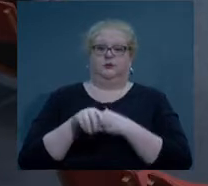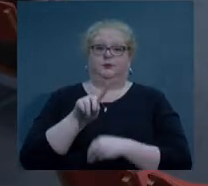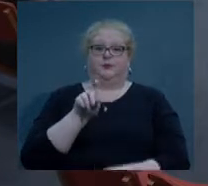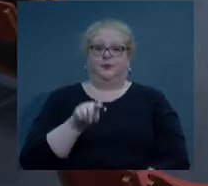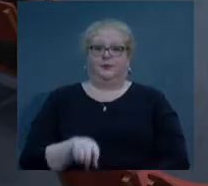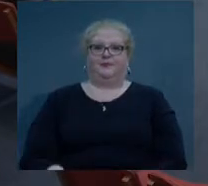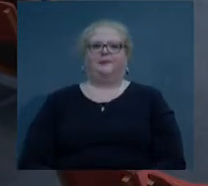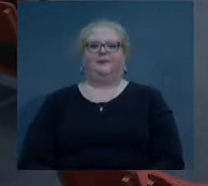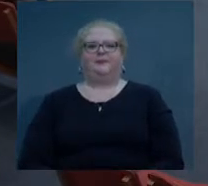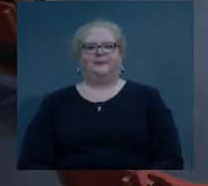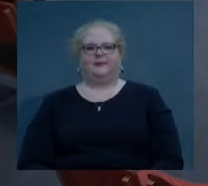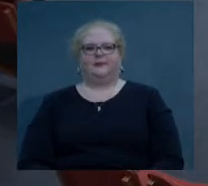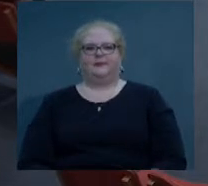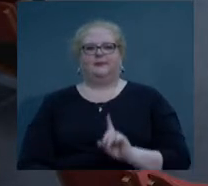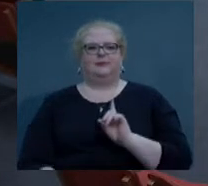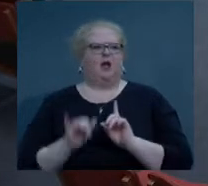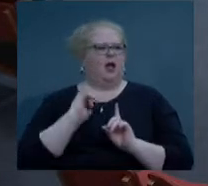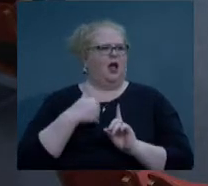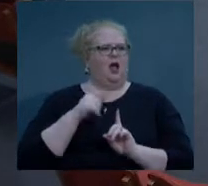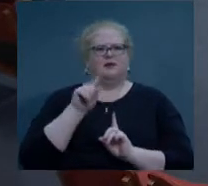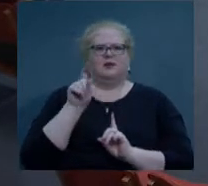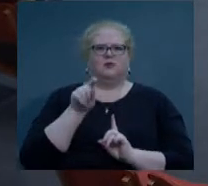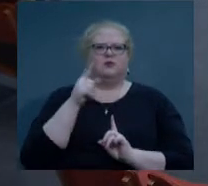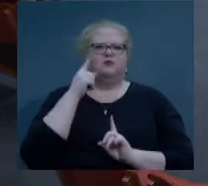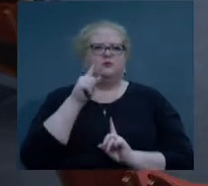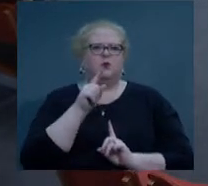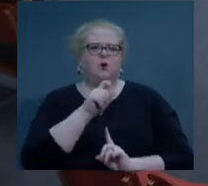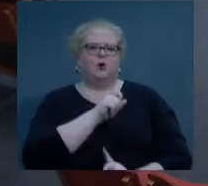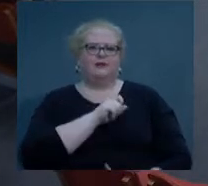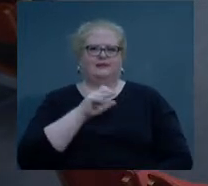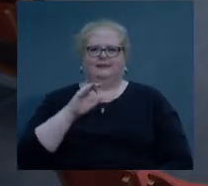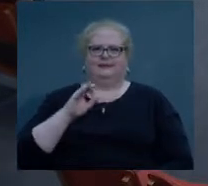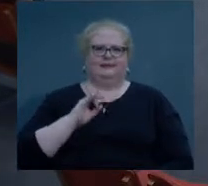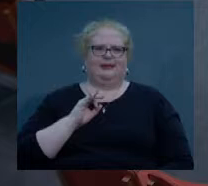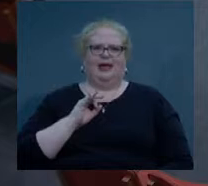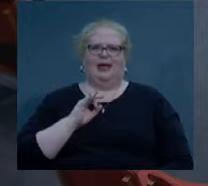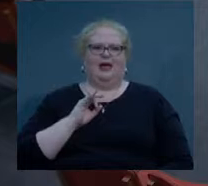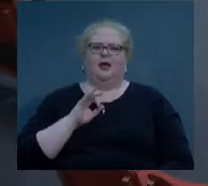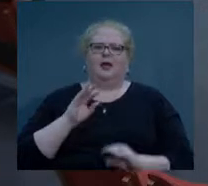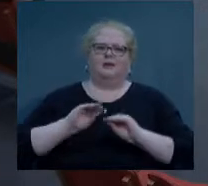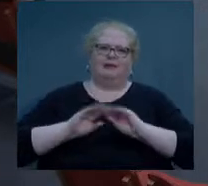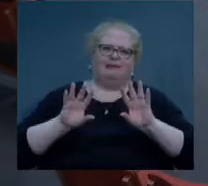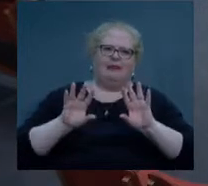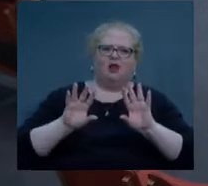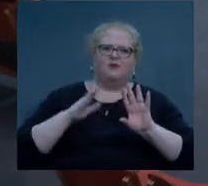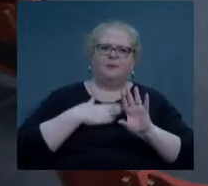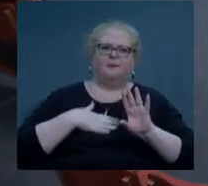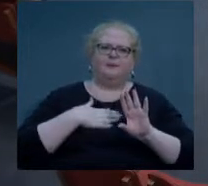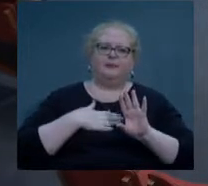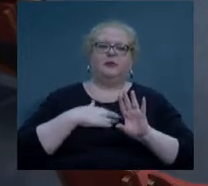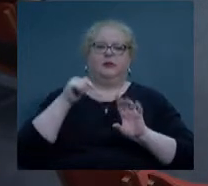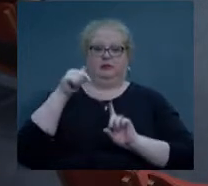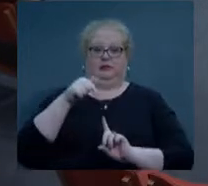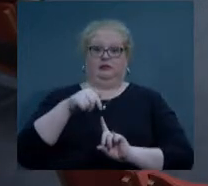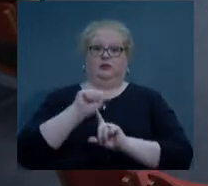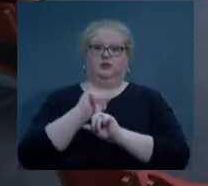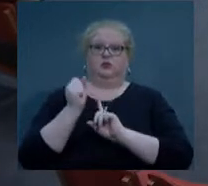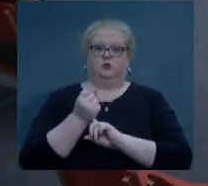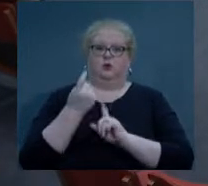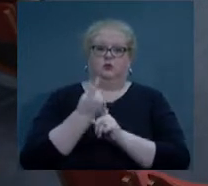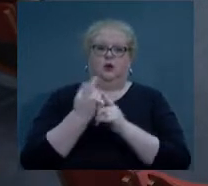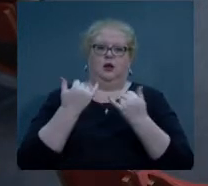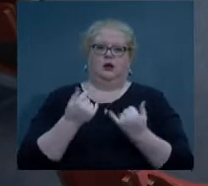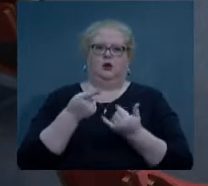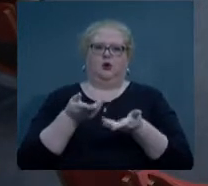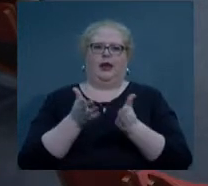Ms. I have Thomas? a question. This is for staff. Just for clarification of what the matter that's before us that you're asking us